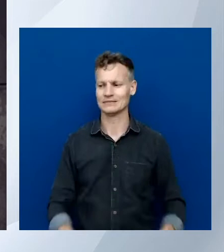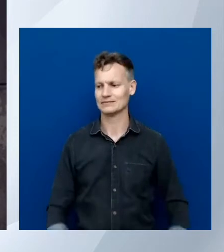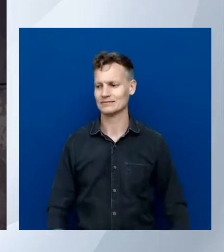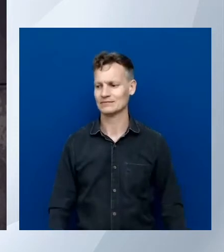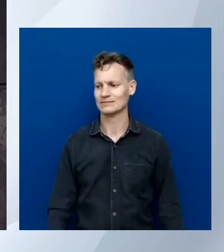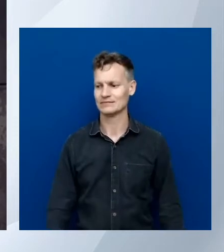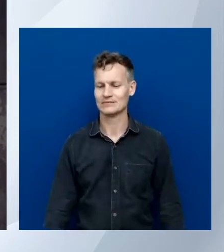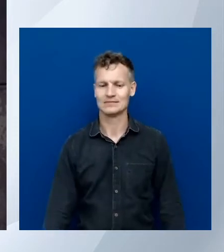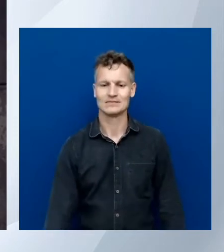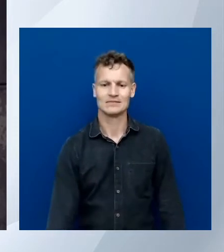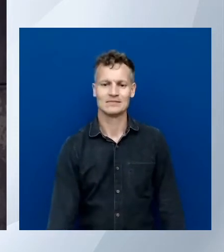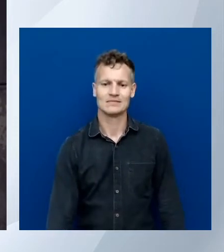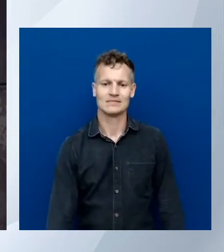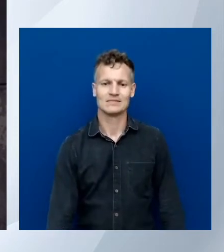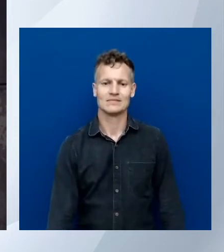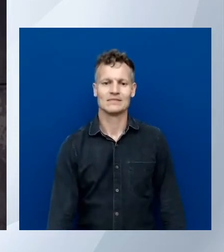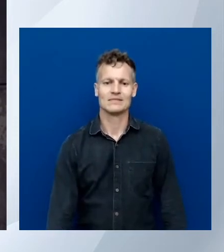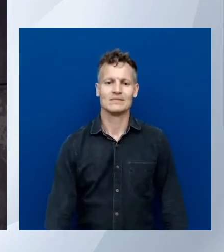Cool.